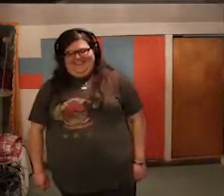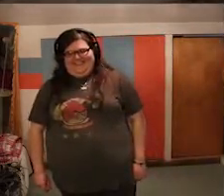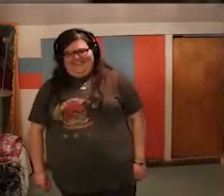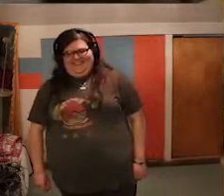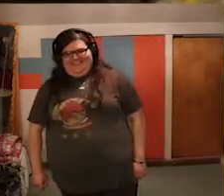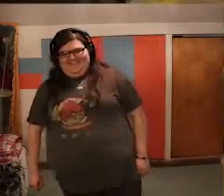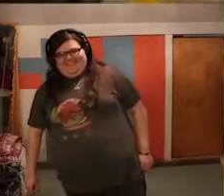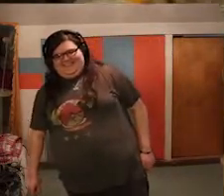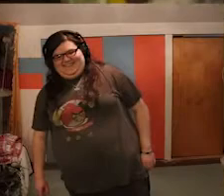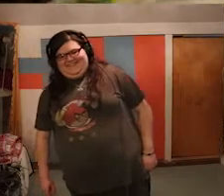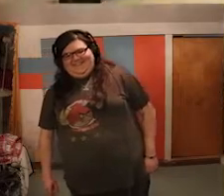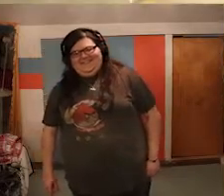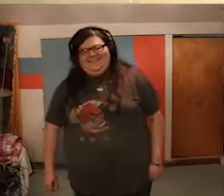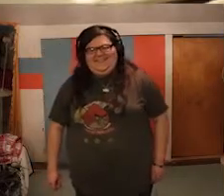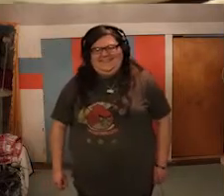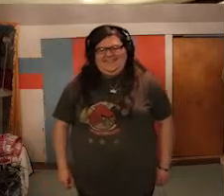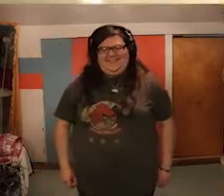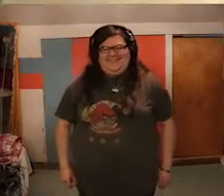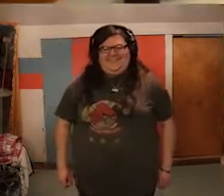go. Thank you. There's your seat.